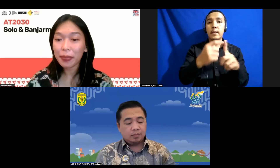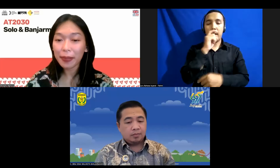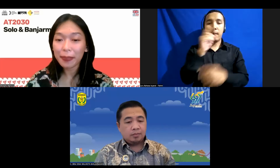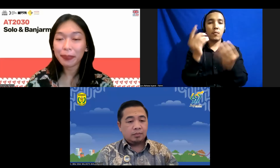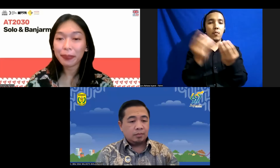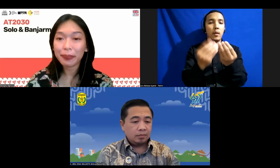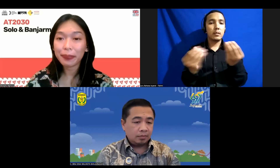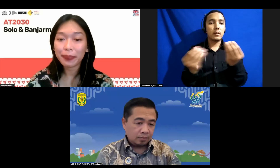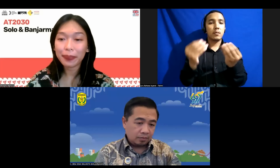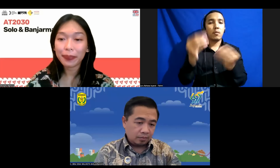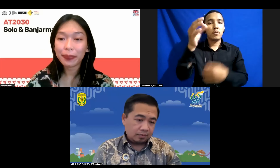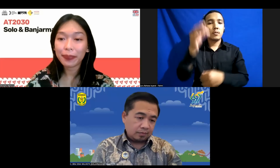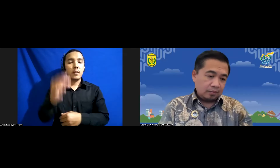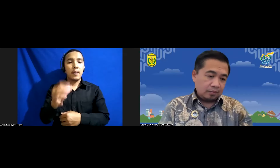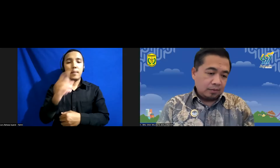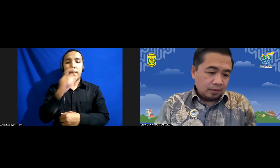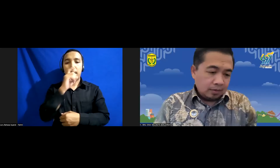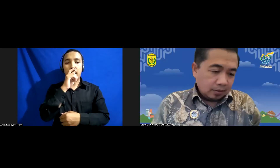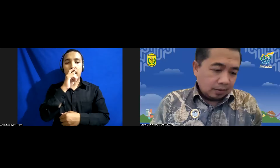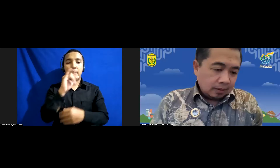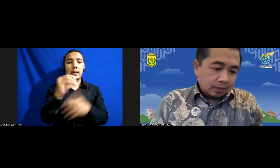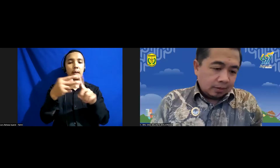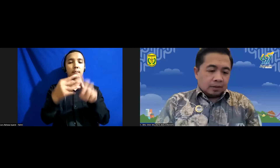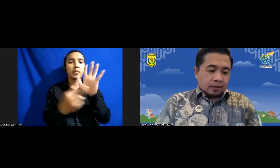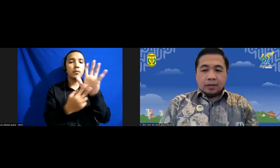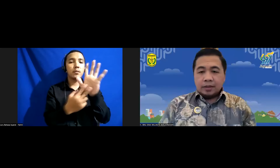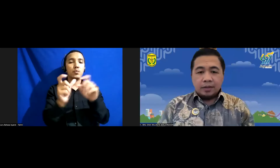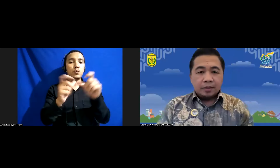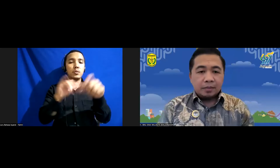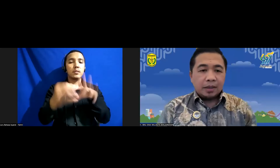Ibnu Sina. Mr. Ibnu Sina, the time is yours, sir.